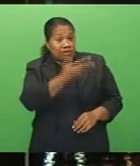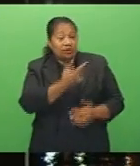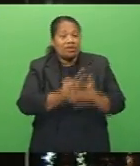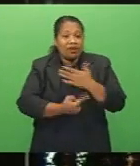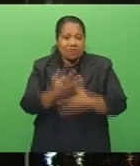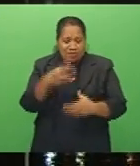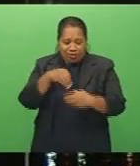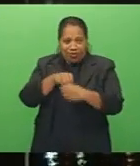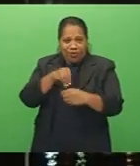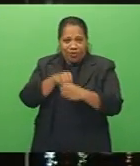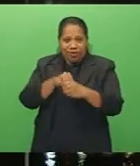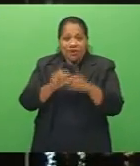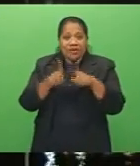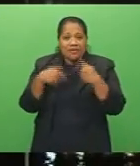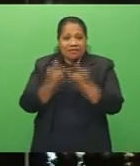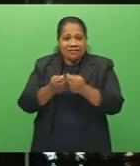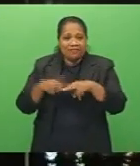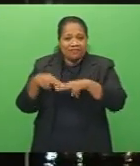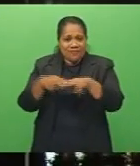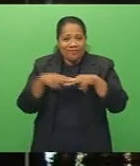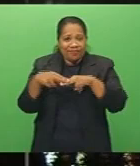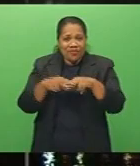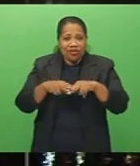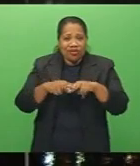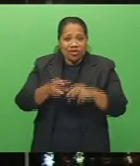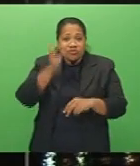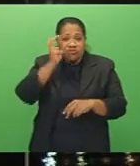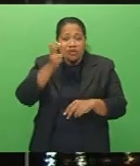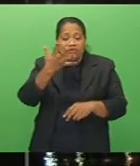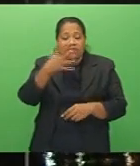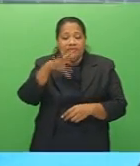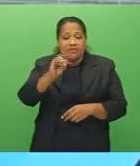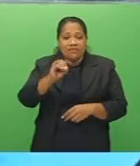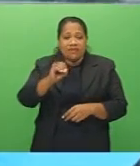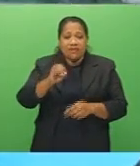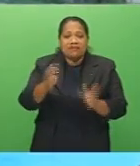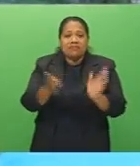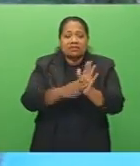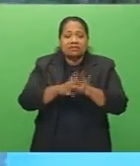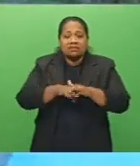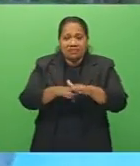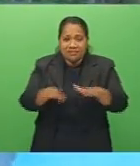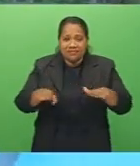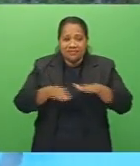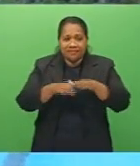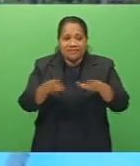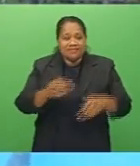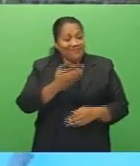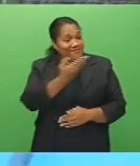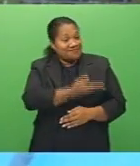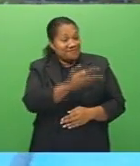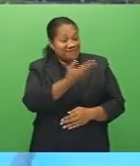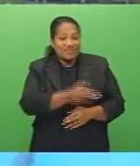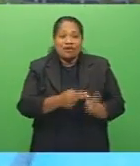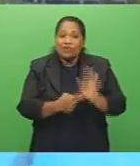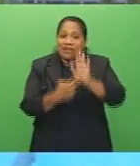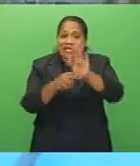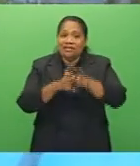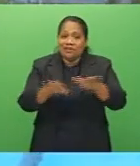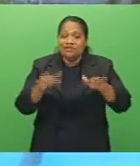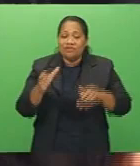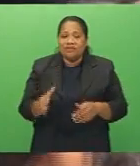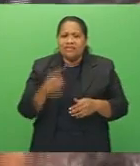spot in Team Fiji is training in the 50 meters freestyle event. The Nandi swimmer says the battle to